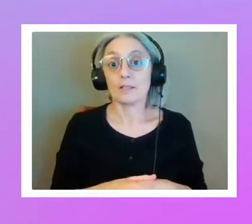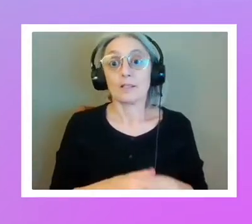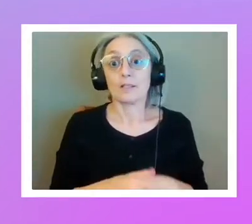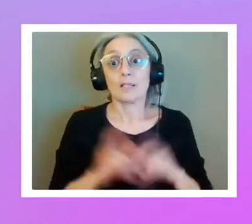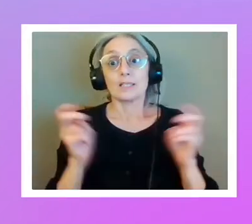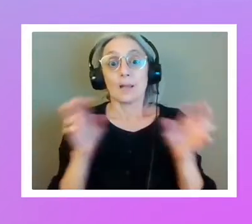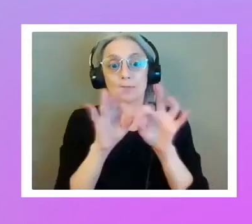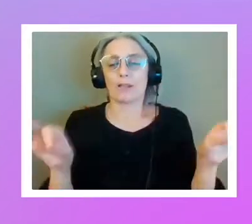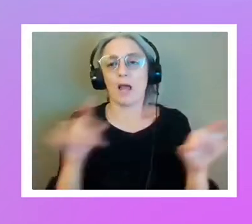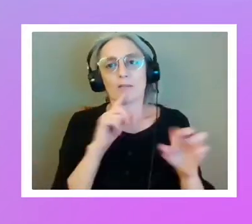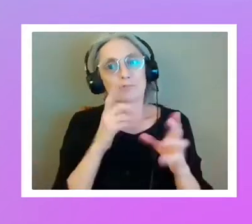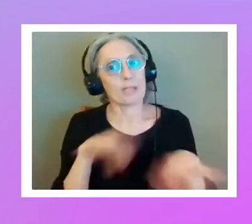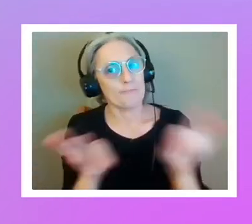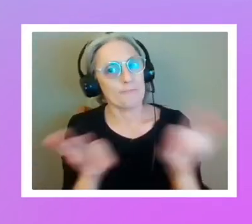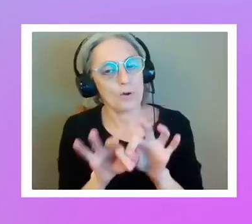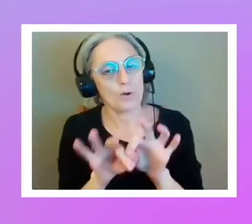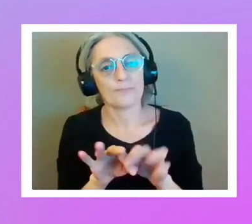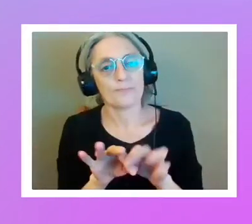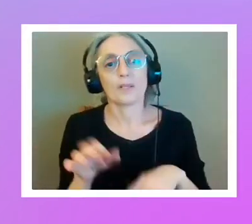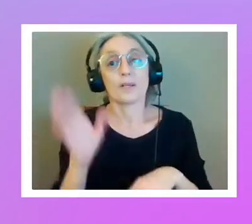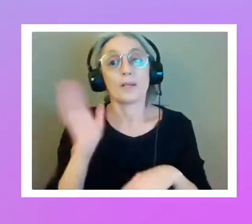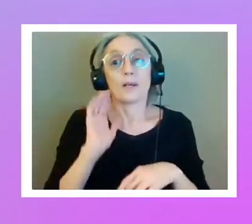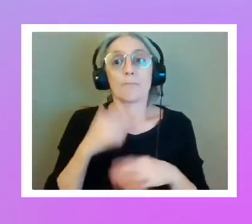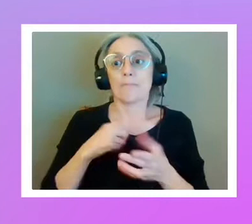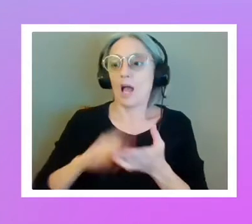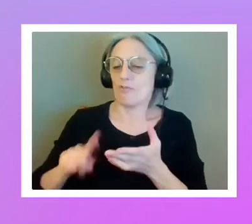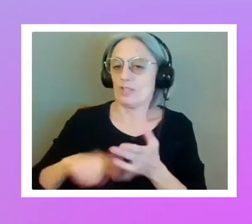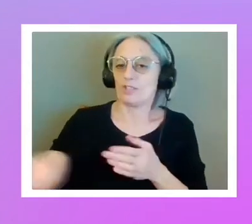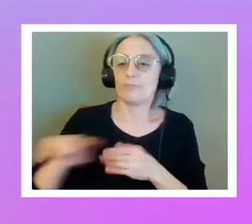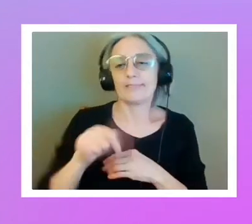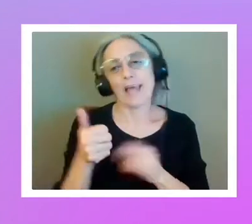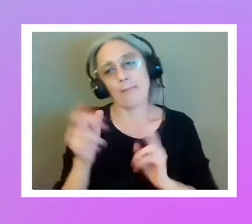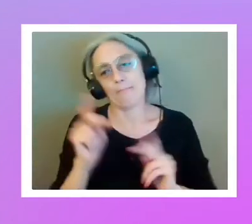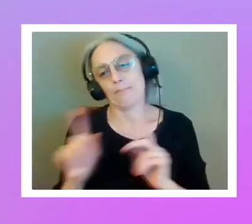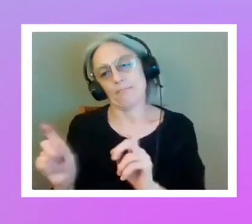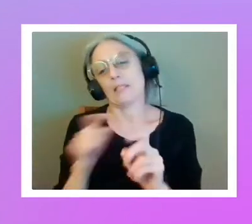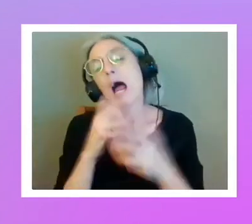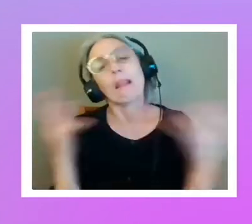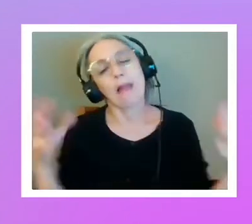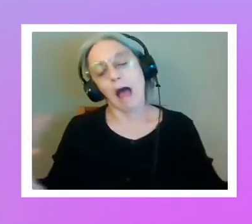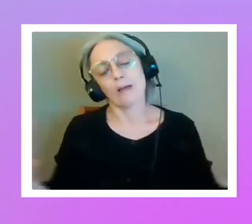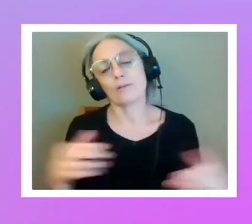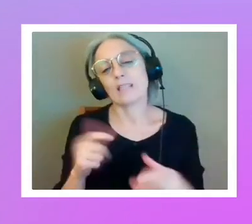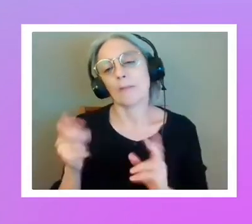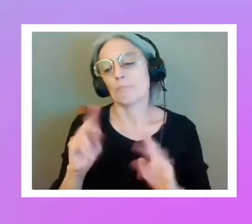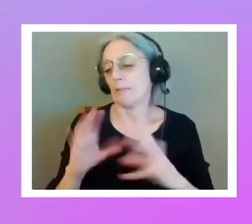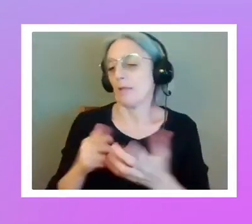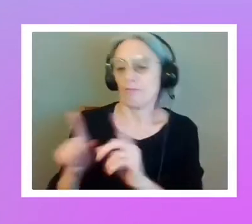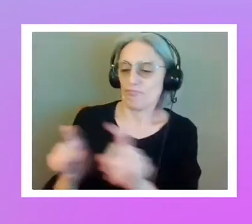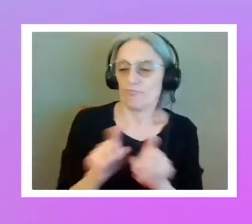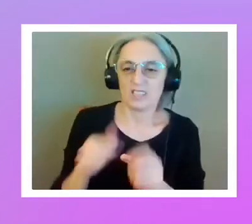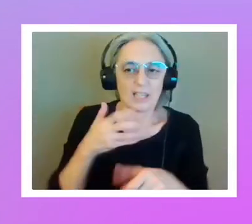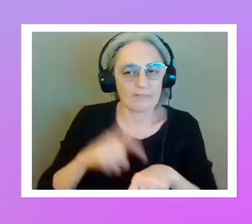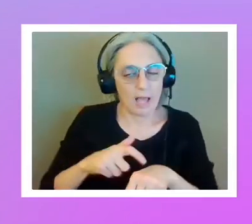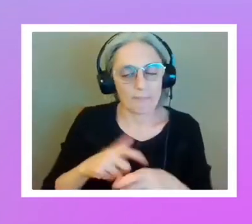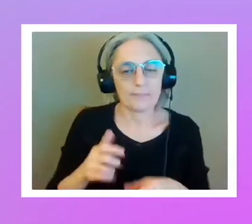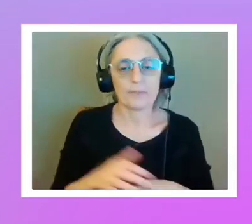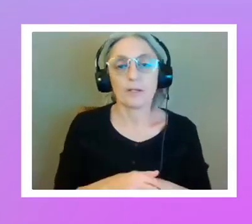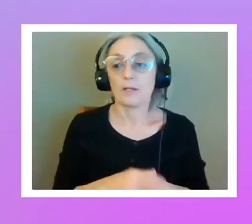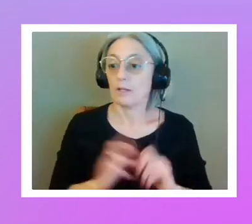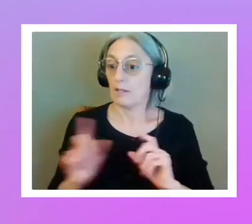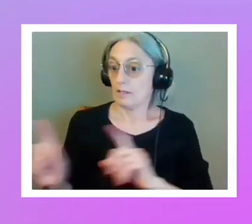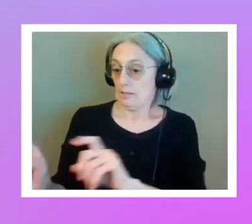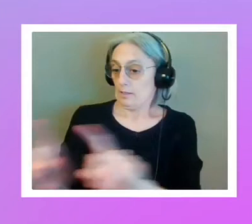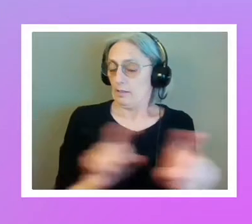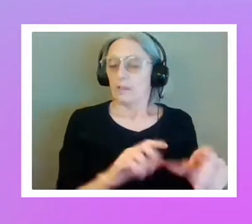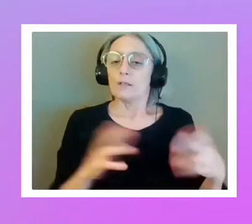my research with a few of the 10 people that I researched, I didn't do a lot. Didn't have much time. I asked them. I said,